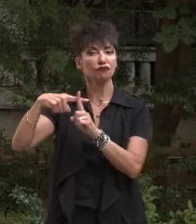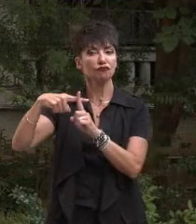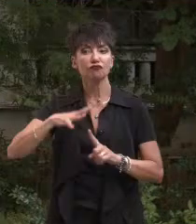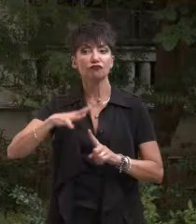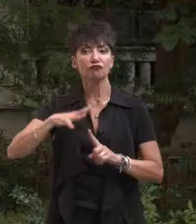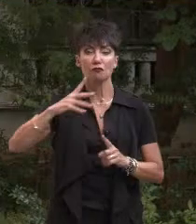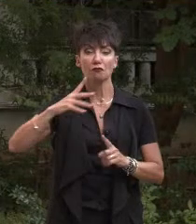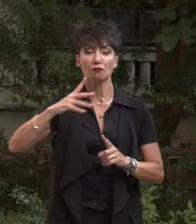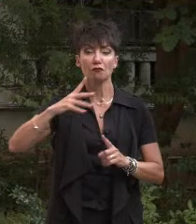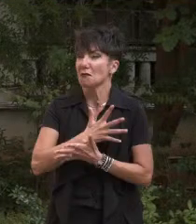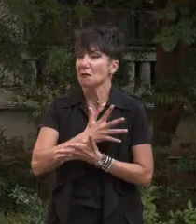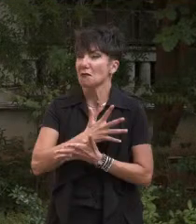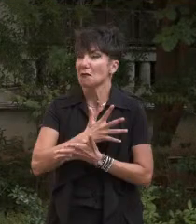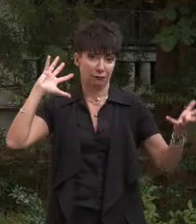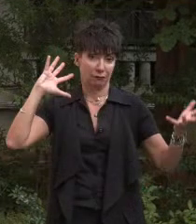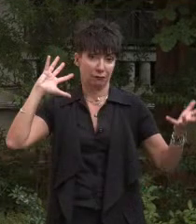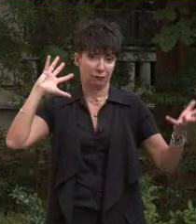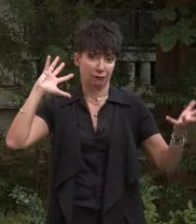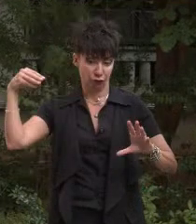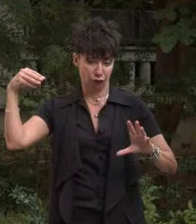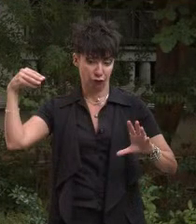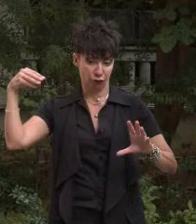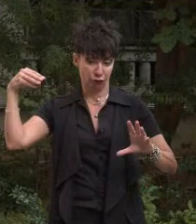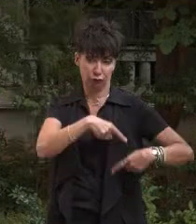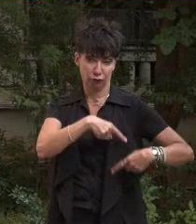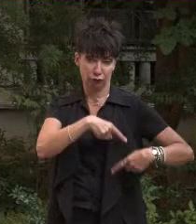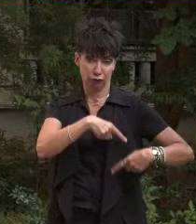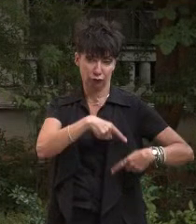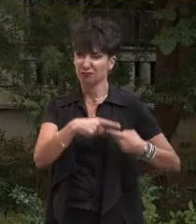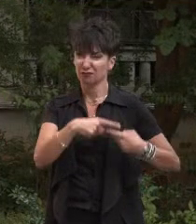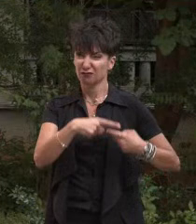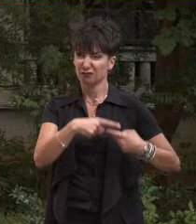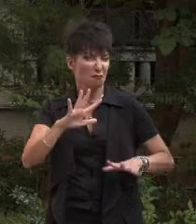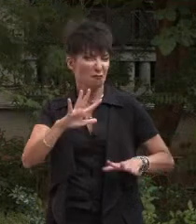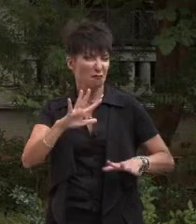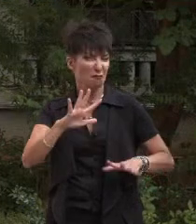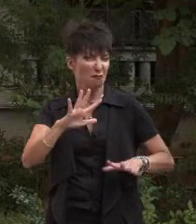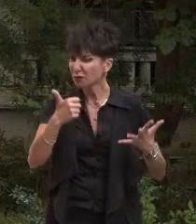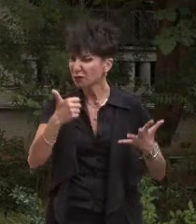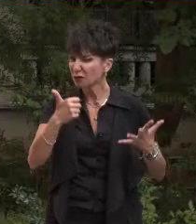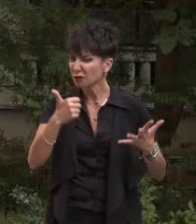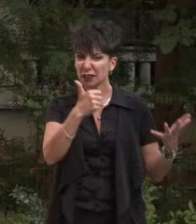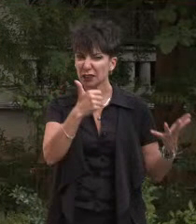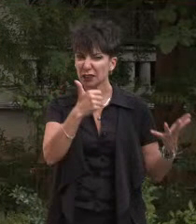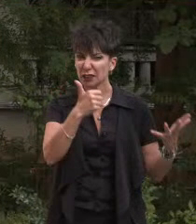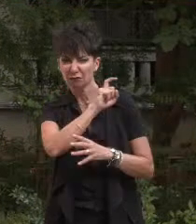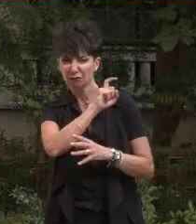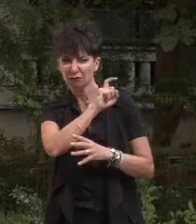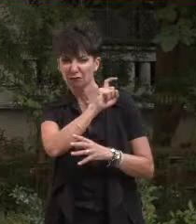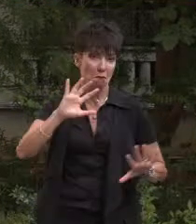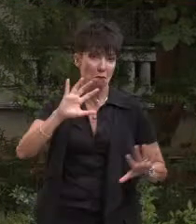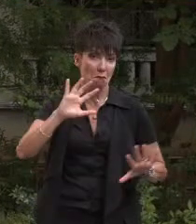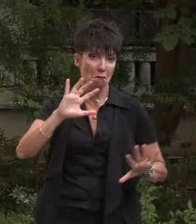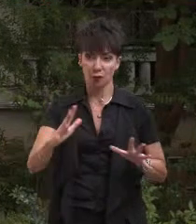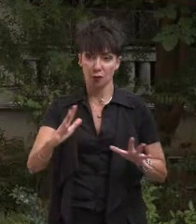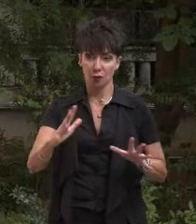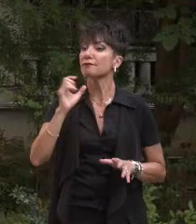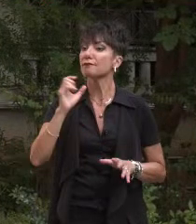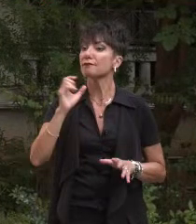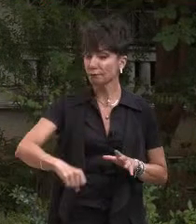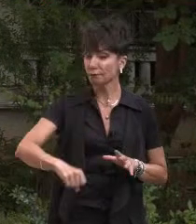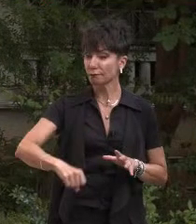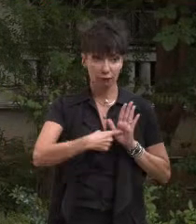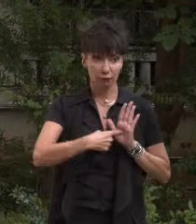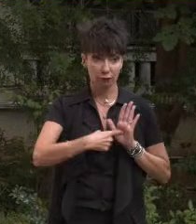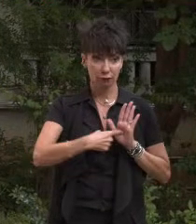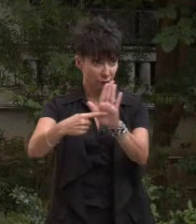the biggest network of volunteers all over the world, more than 16 million. and for what you represent here,